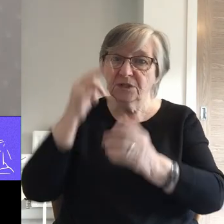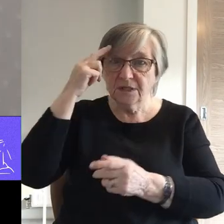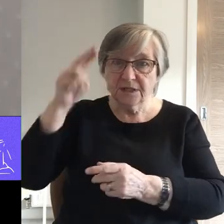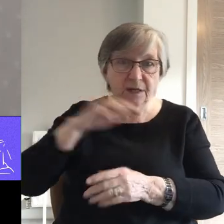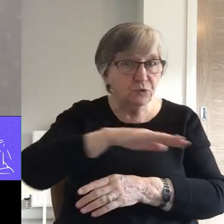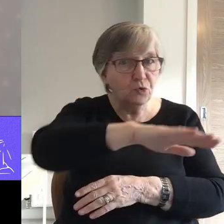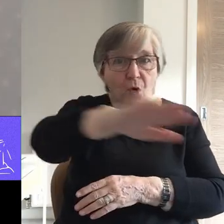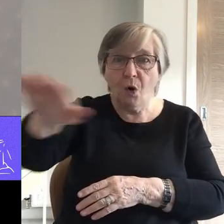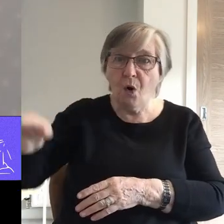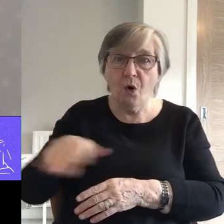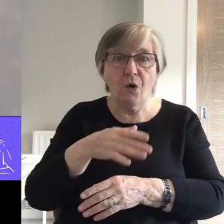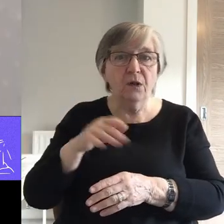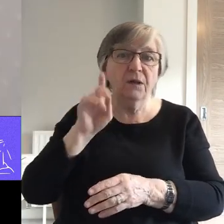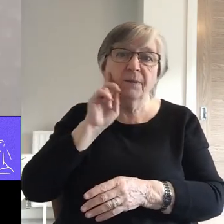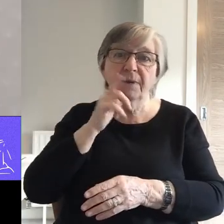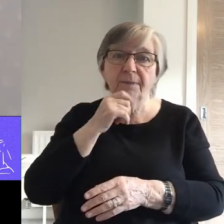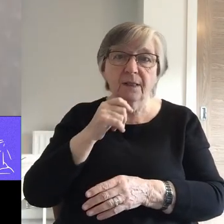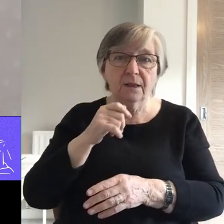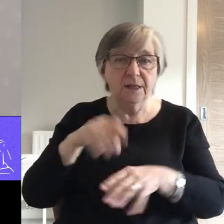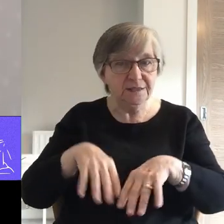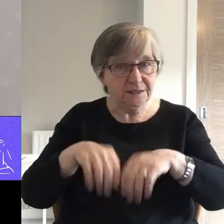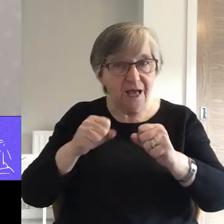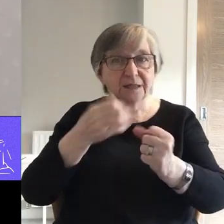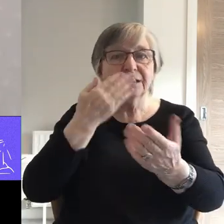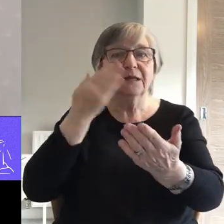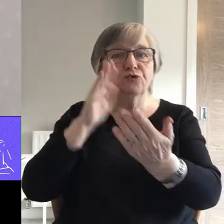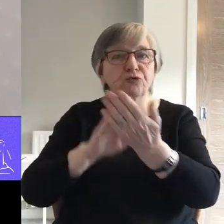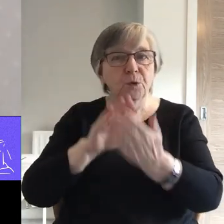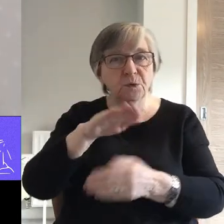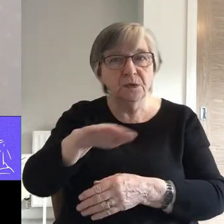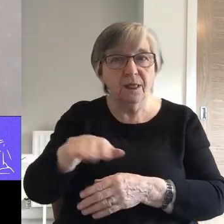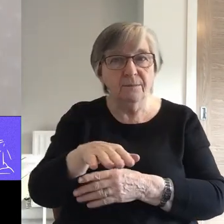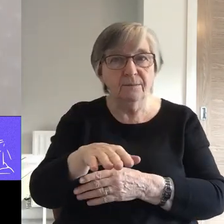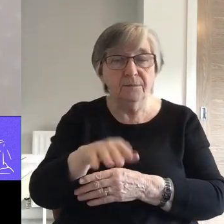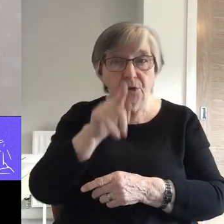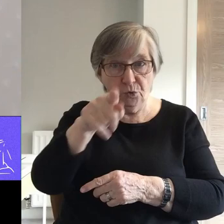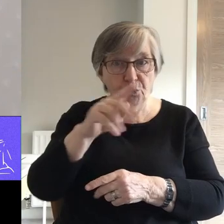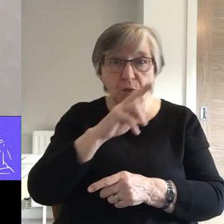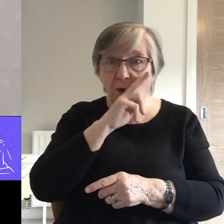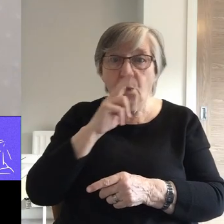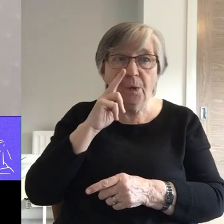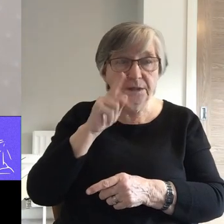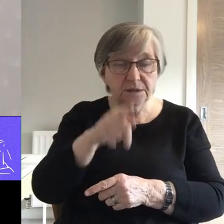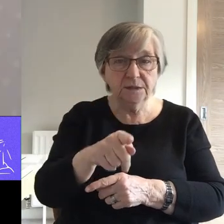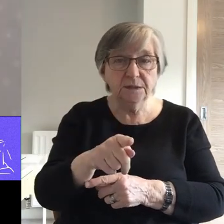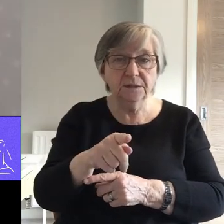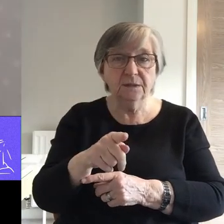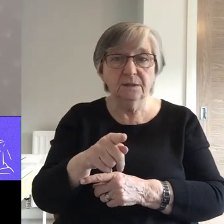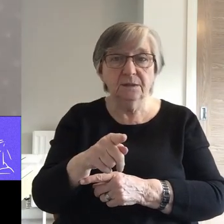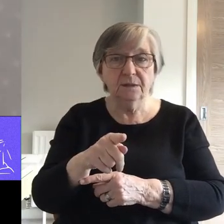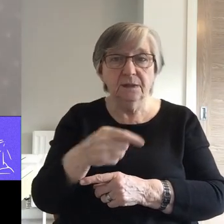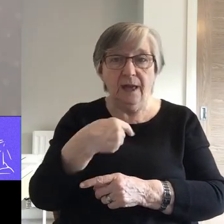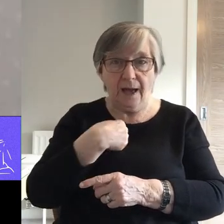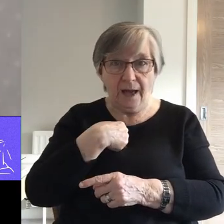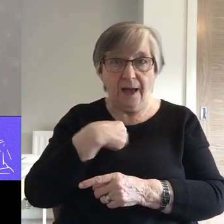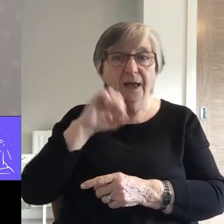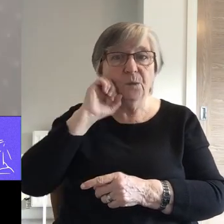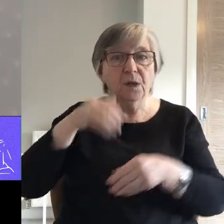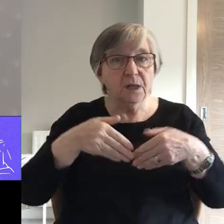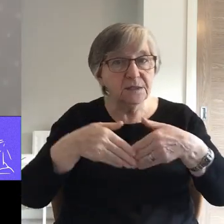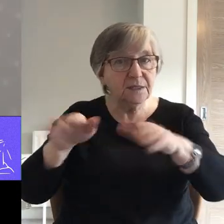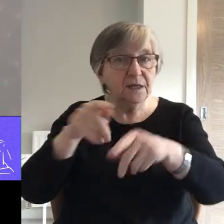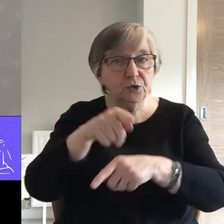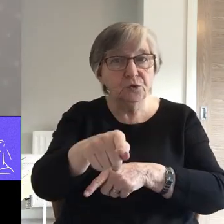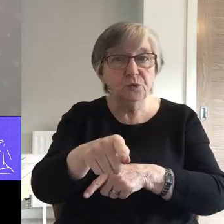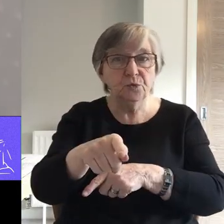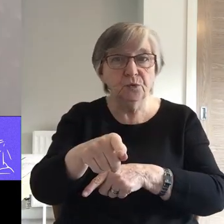nations, beginning at Jerusalem. You are witnesses of these things. I am going to send